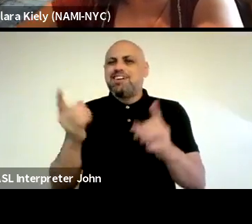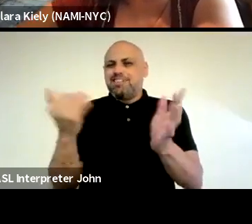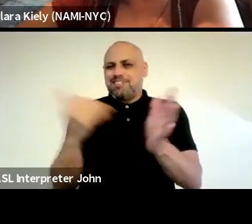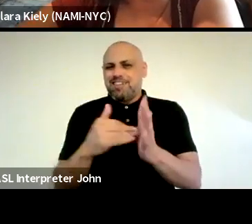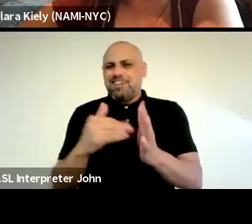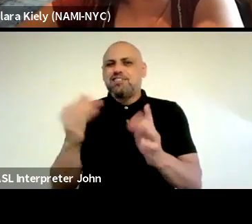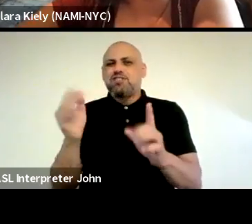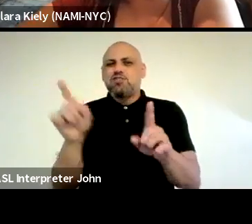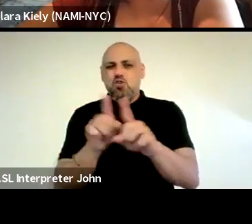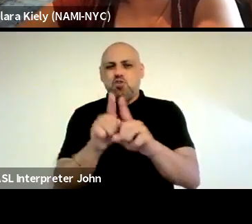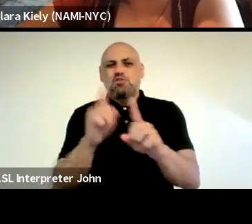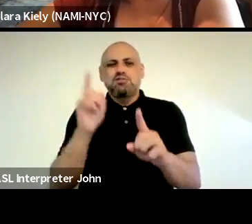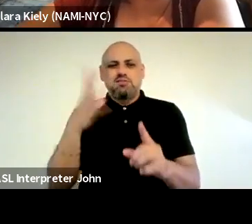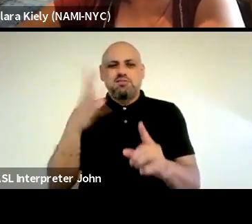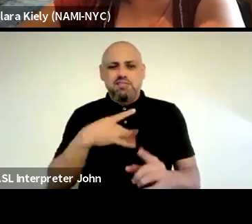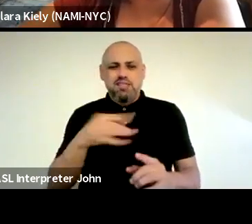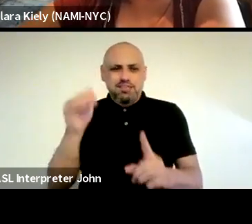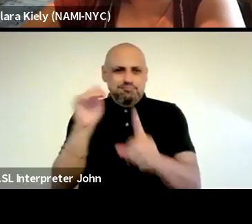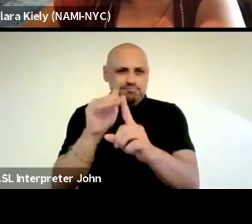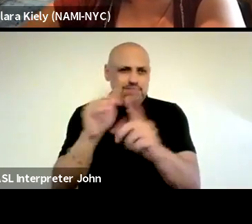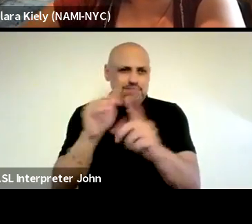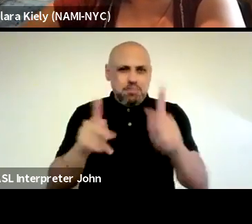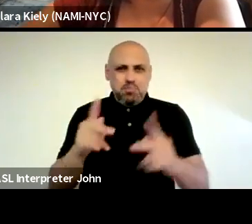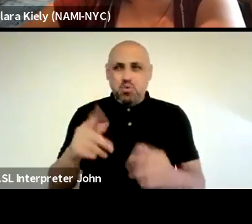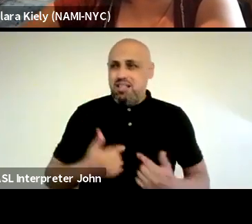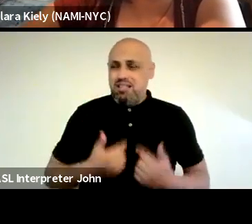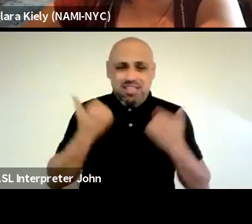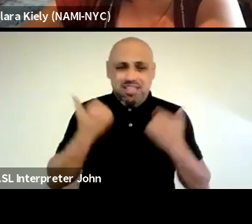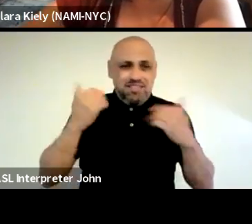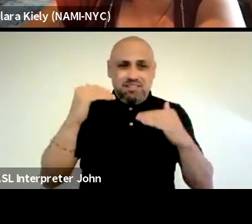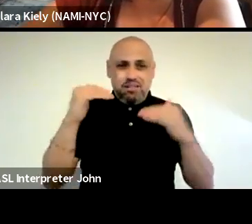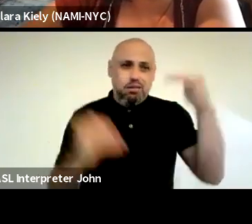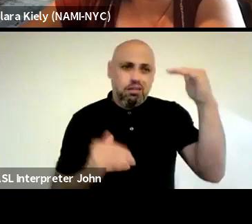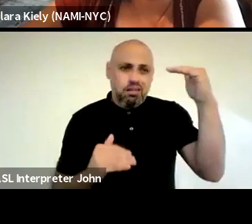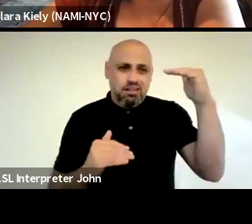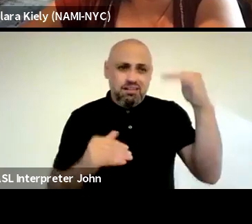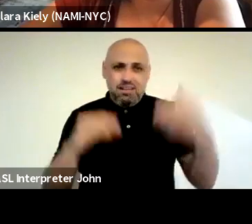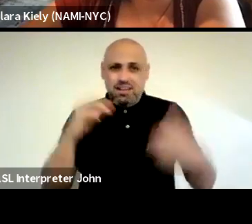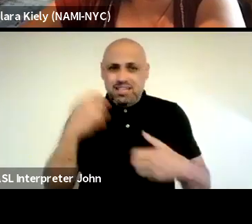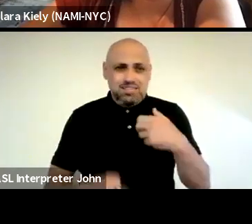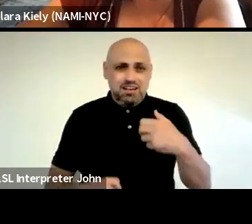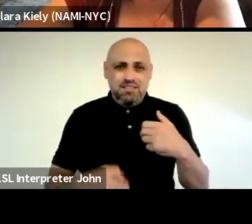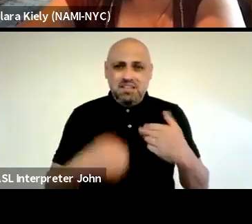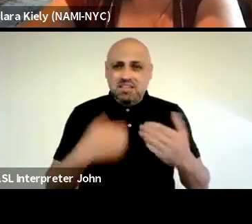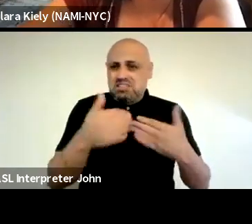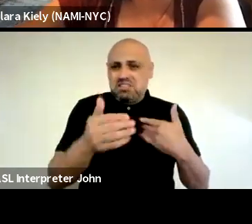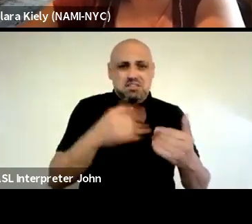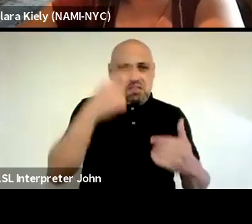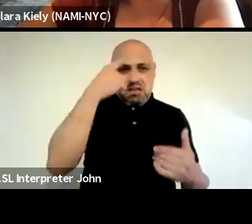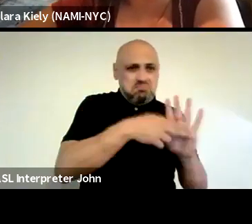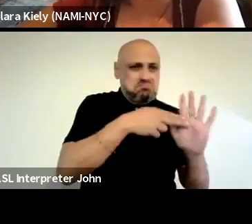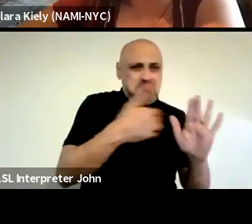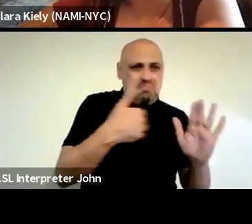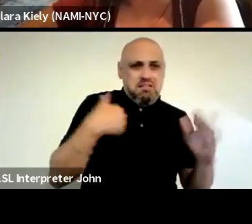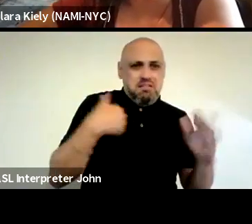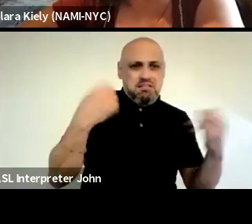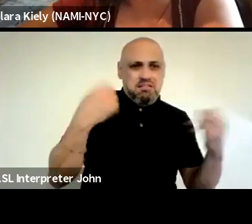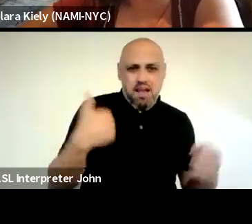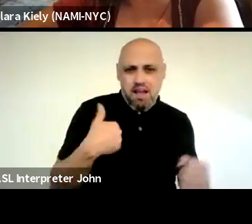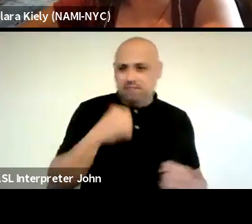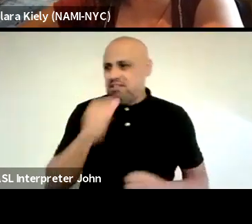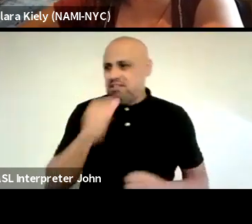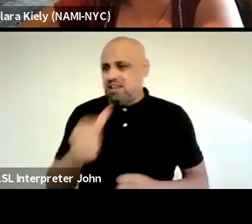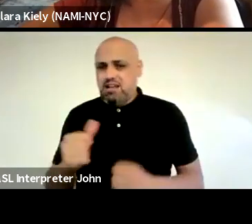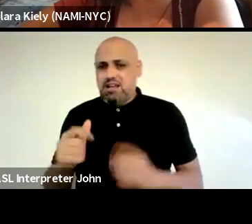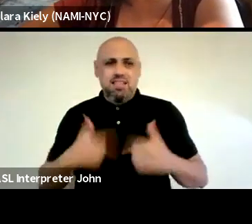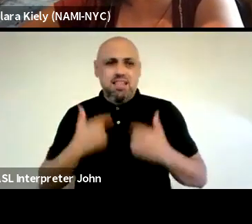all have stuff. Like, life is tough, life is uneven, right? Whether you have mental illness or not, life goes up and down. And we also have